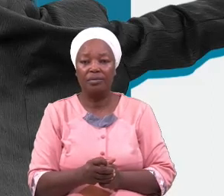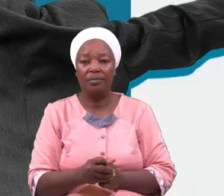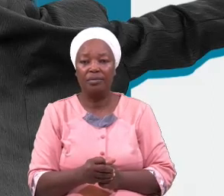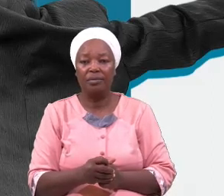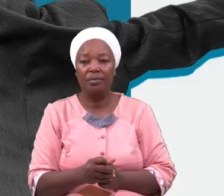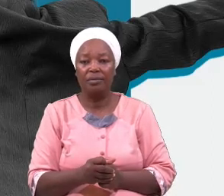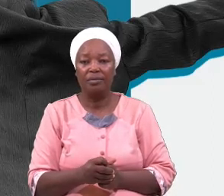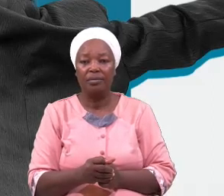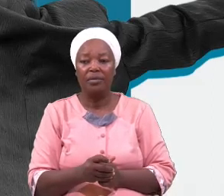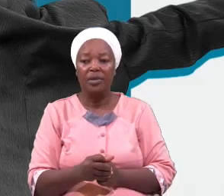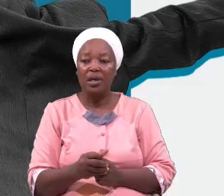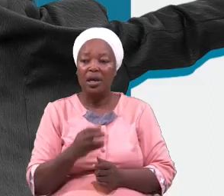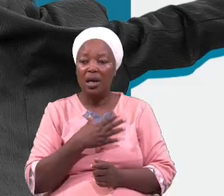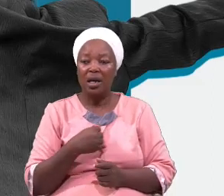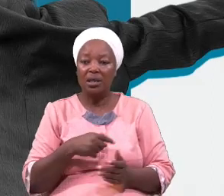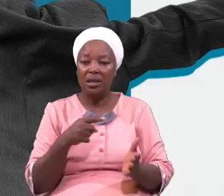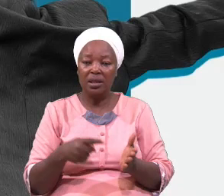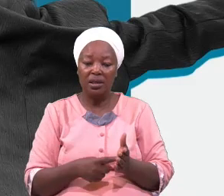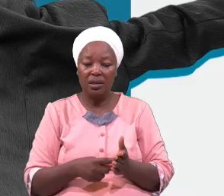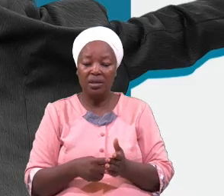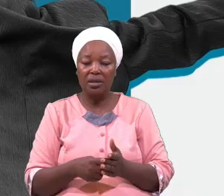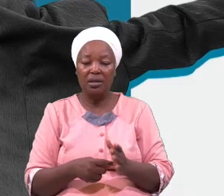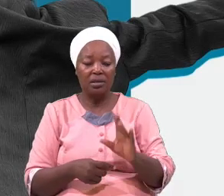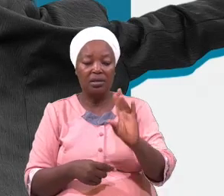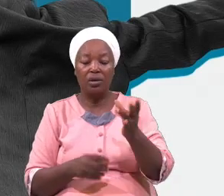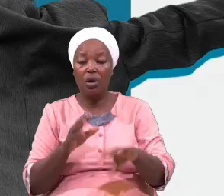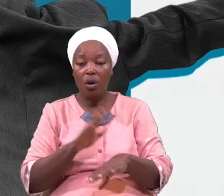And this coming Sunday, 2nd June,